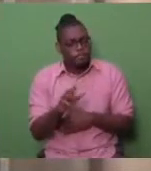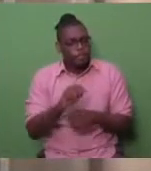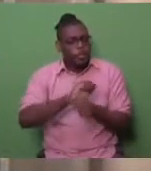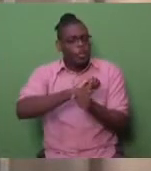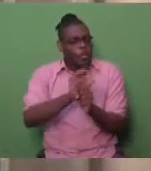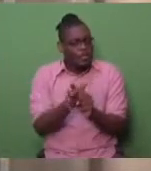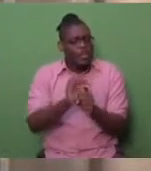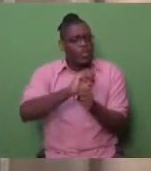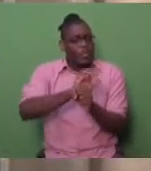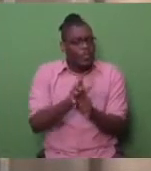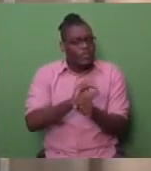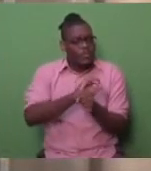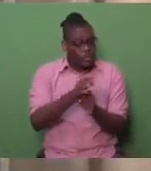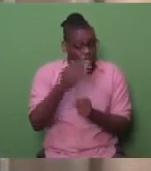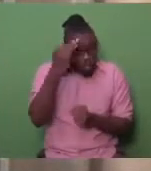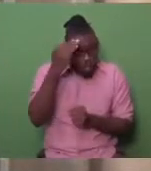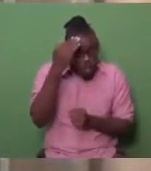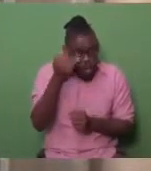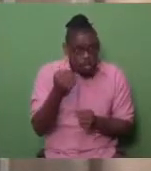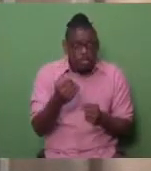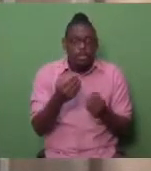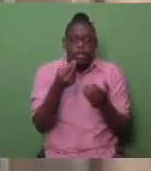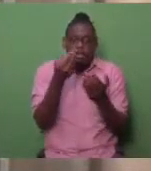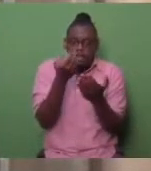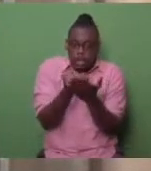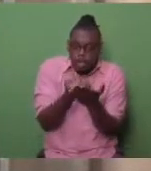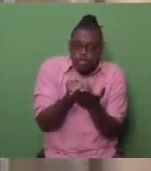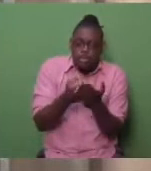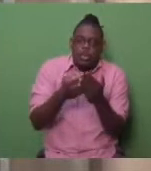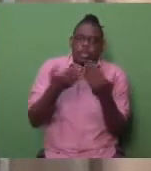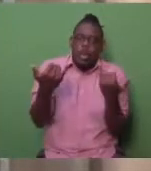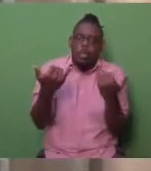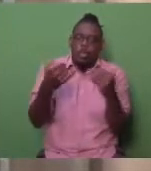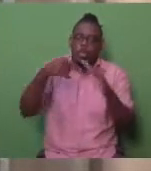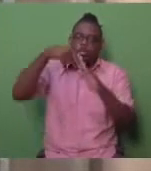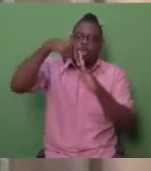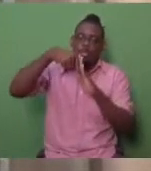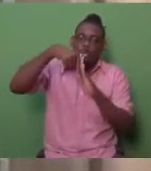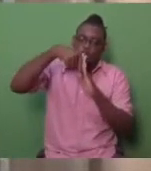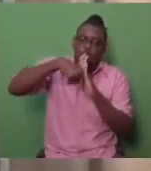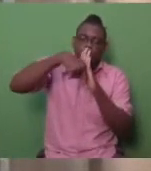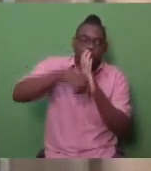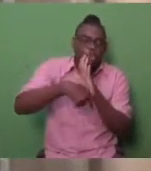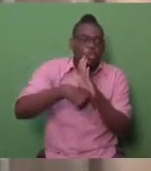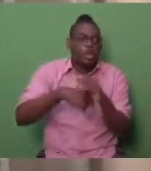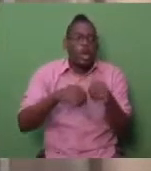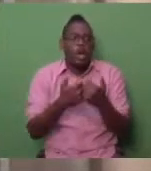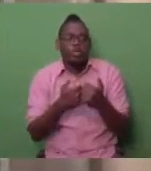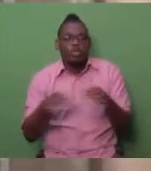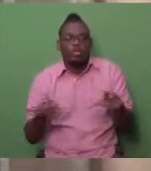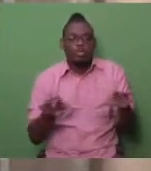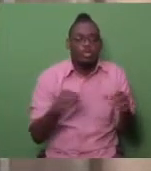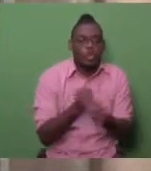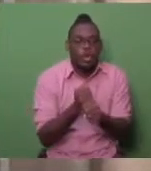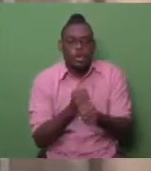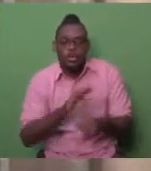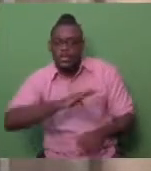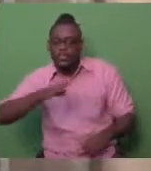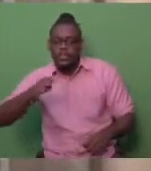ludicrous claim that they acted swiftly and decisively to contain the pandemic. Nothing could be further from the